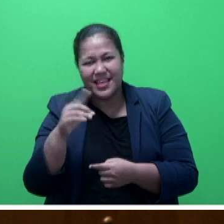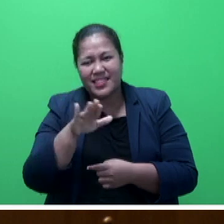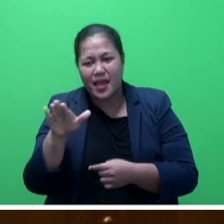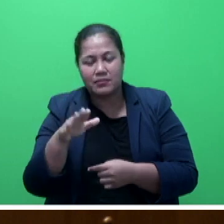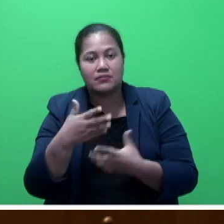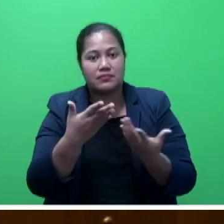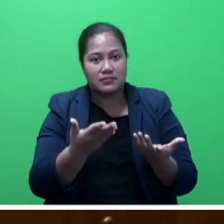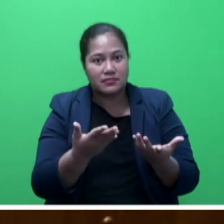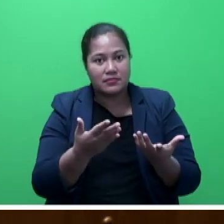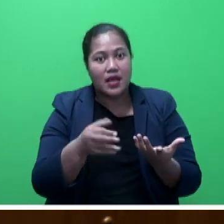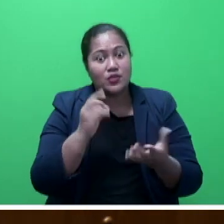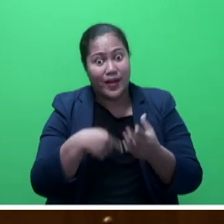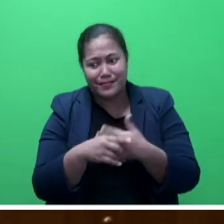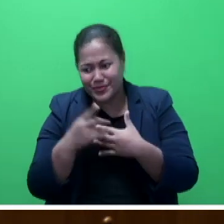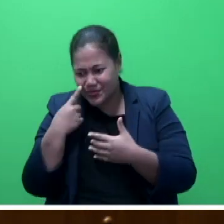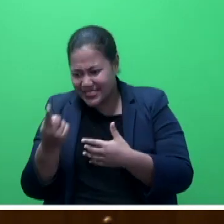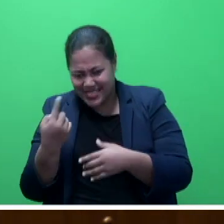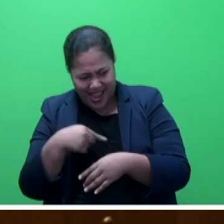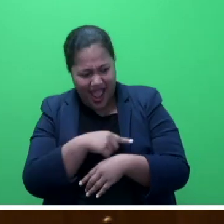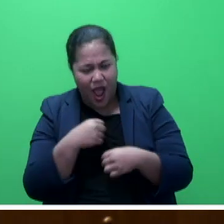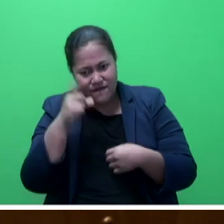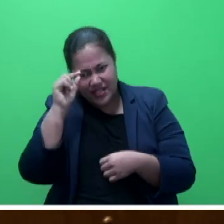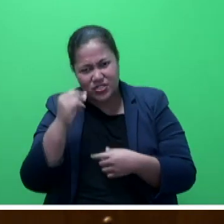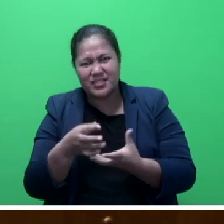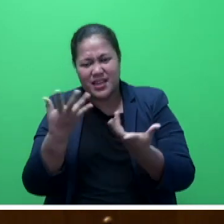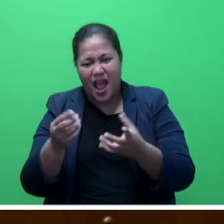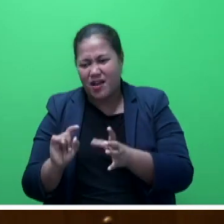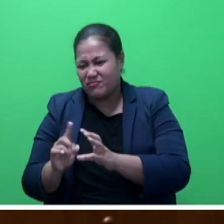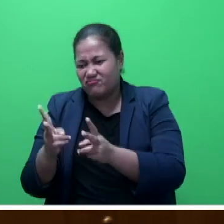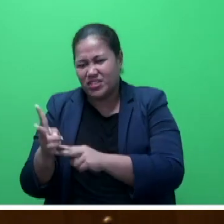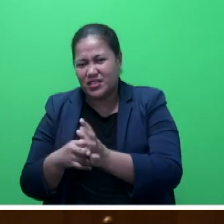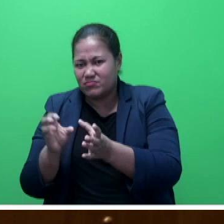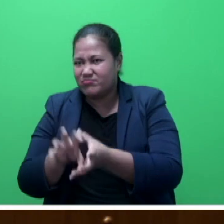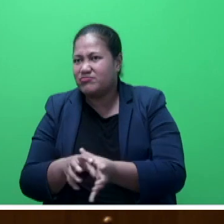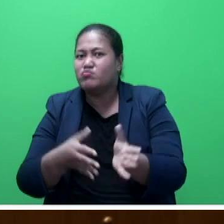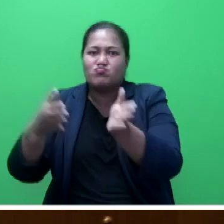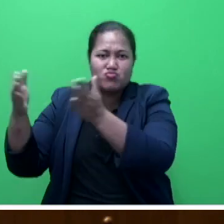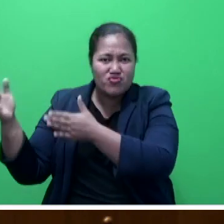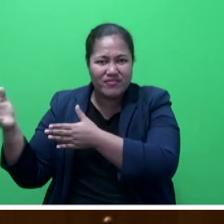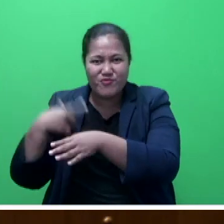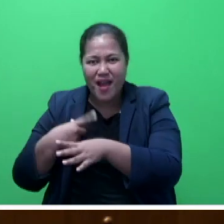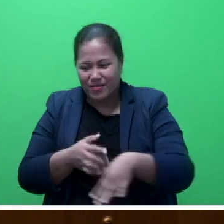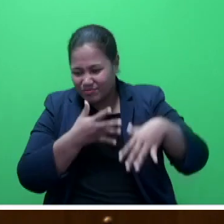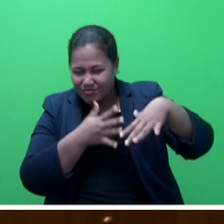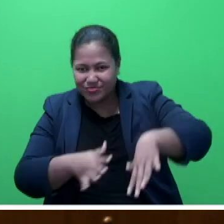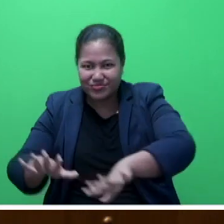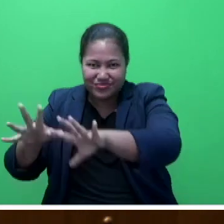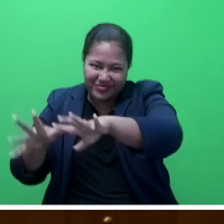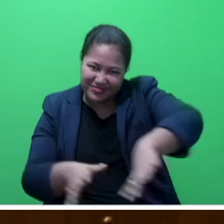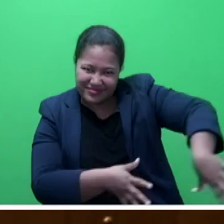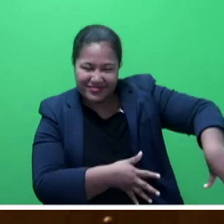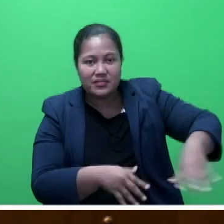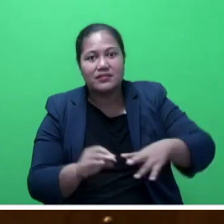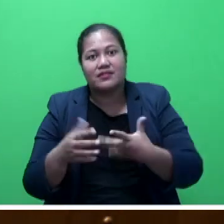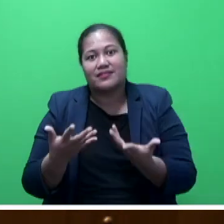must be relocated, in farmland that must be protected against salinization from the